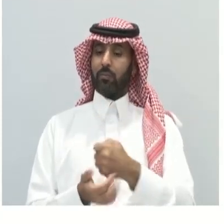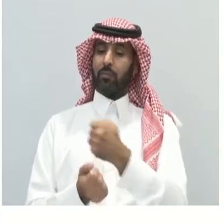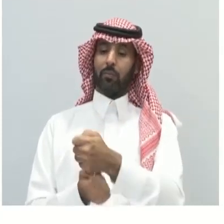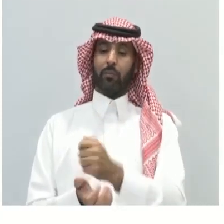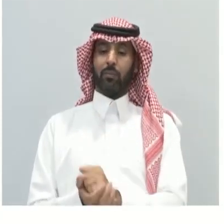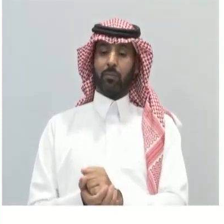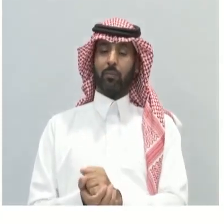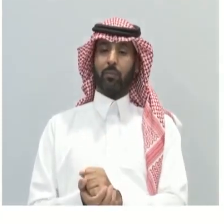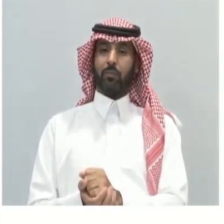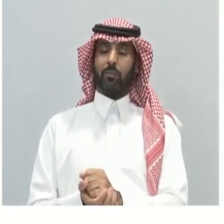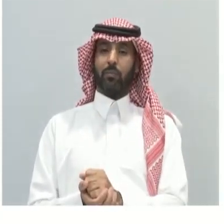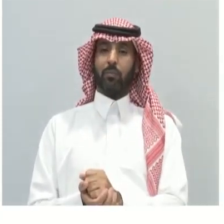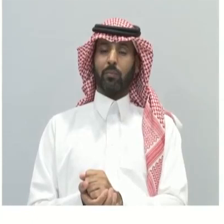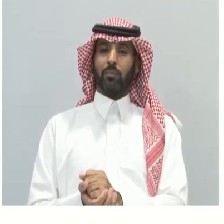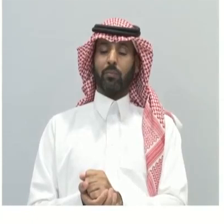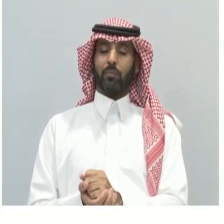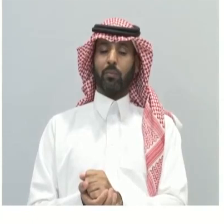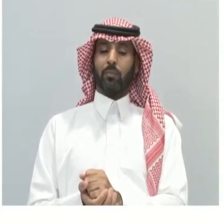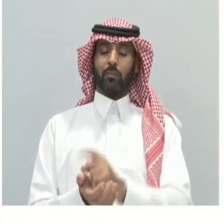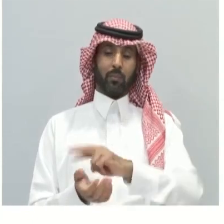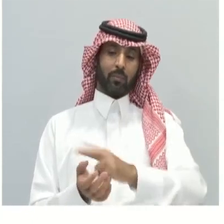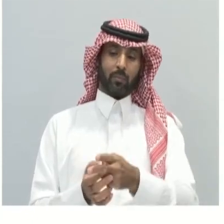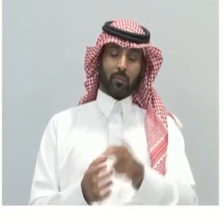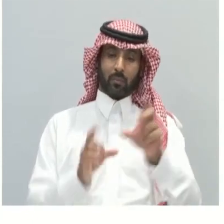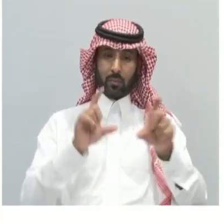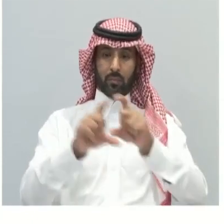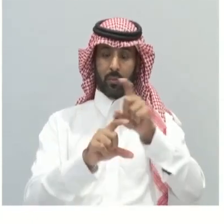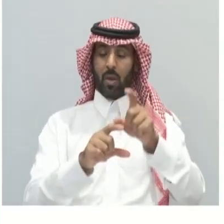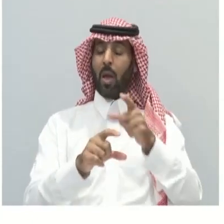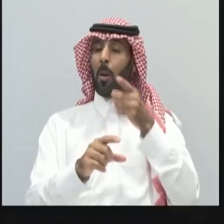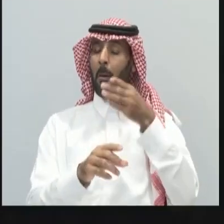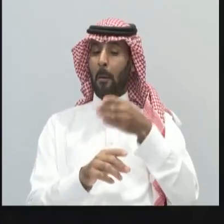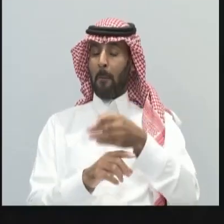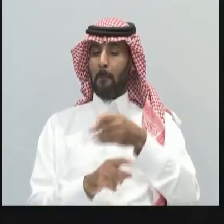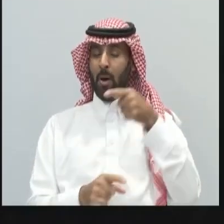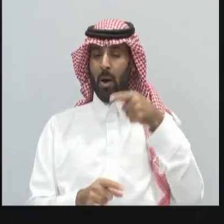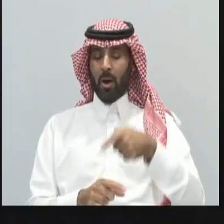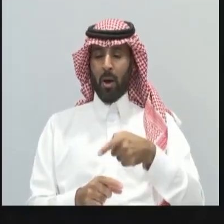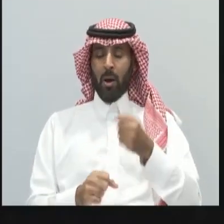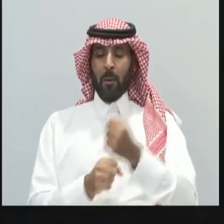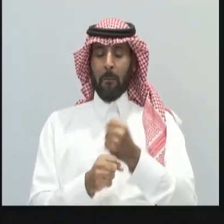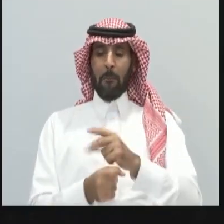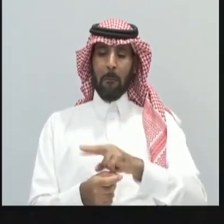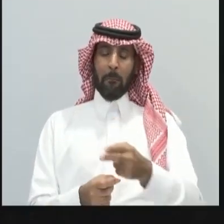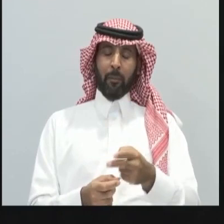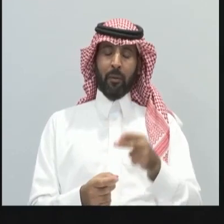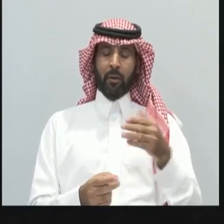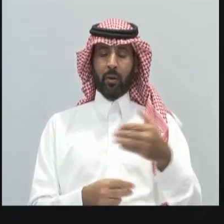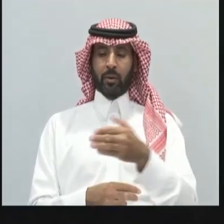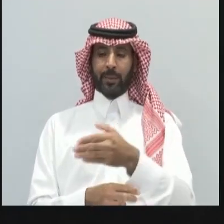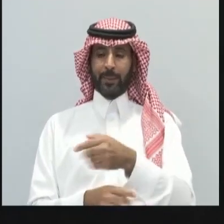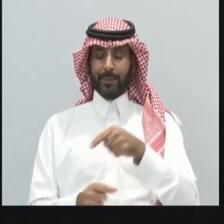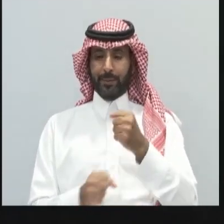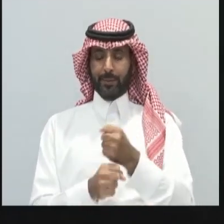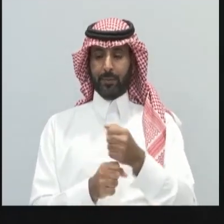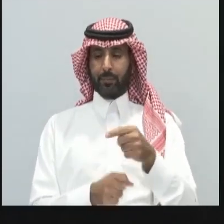how do we change this? Change the order of the direct and indirect object here. And remember, if it's not possible,